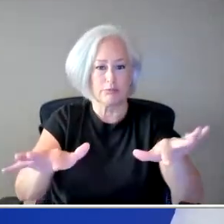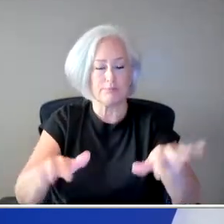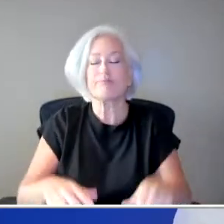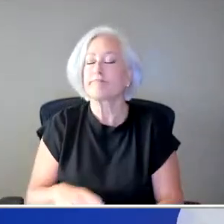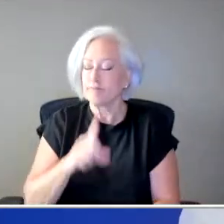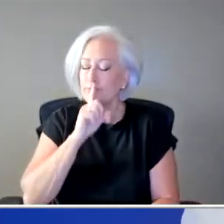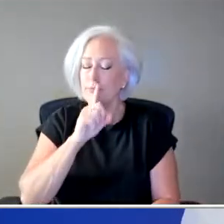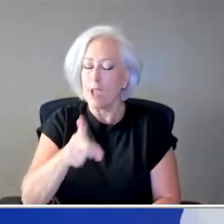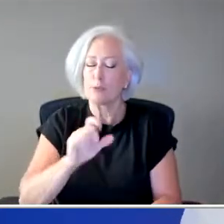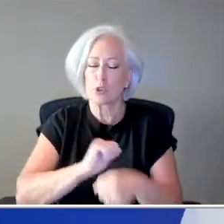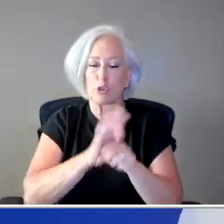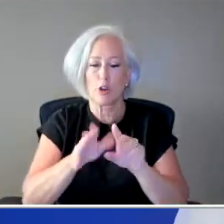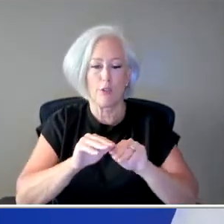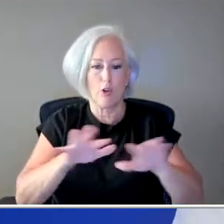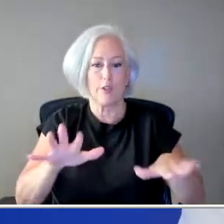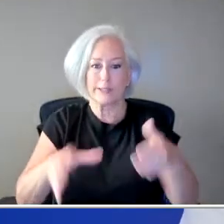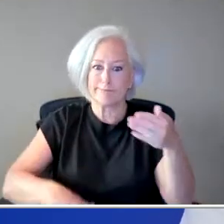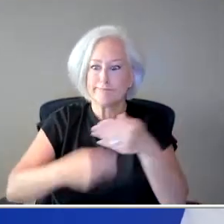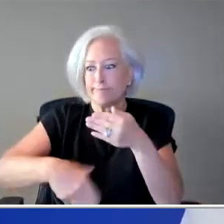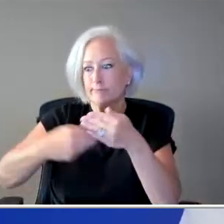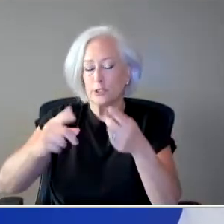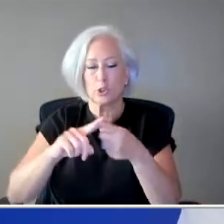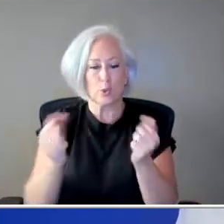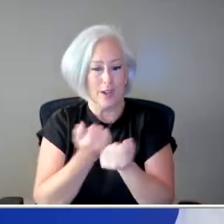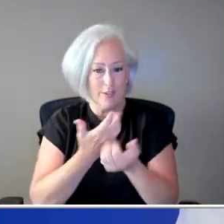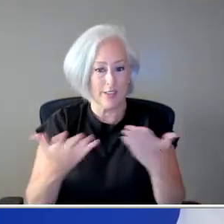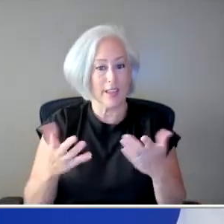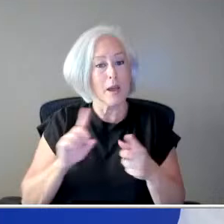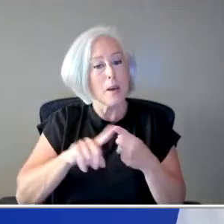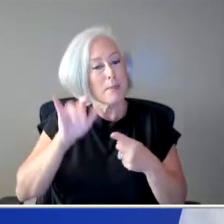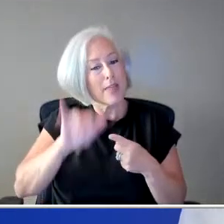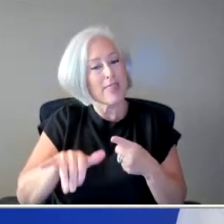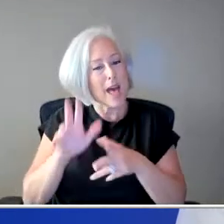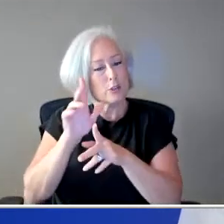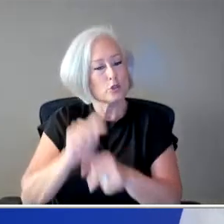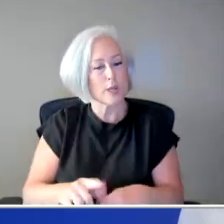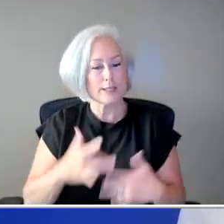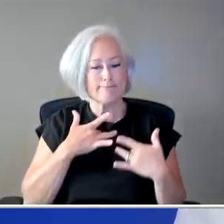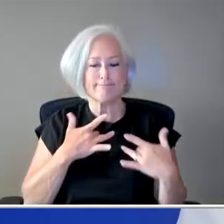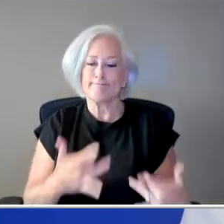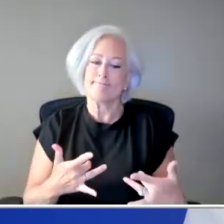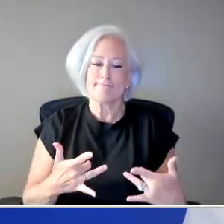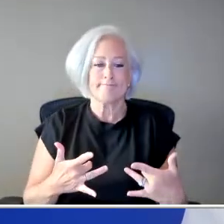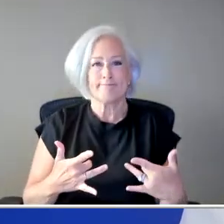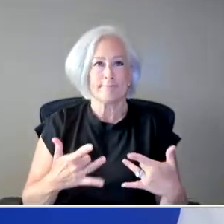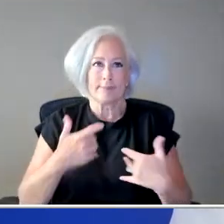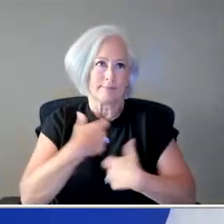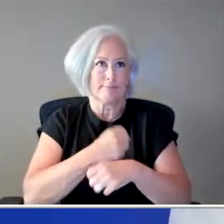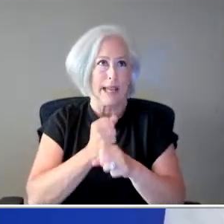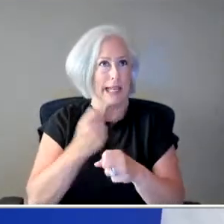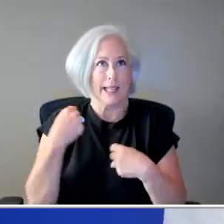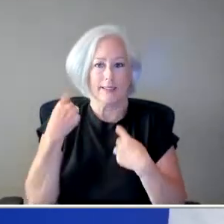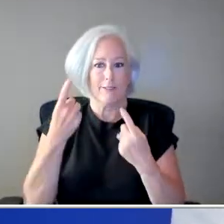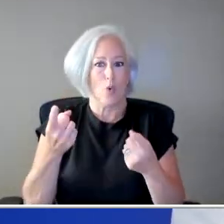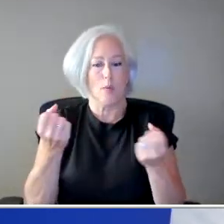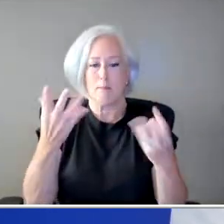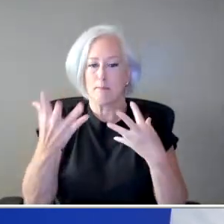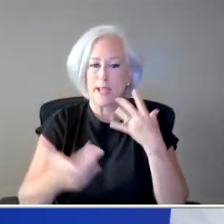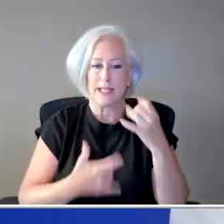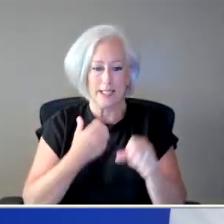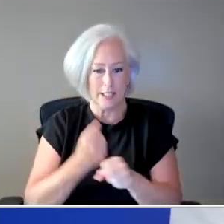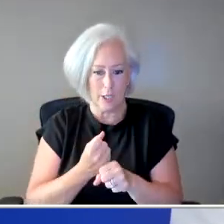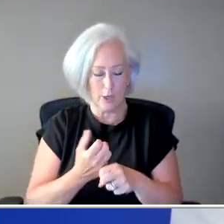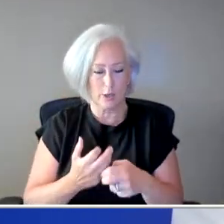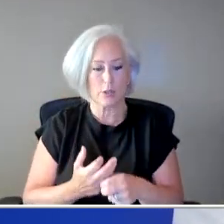pandemic added to everything, it seems like. But this trend has been in the making for decades, really. As the stresses